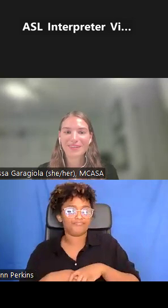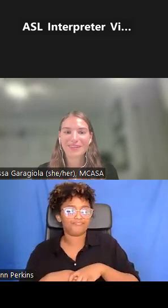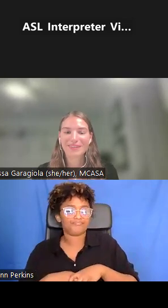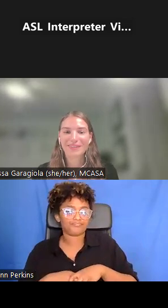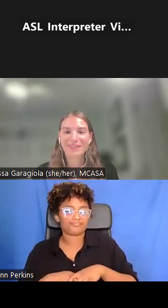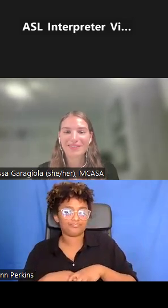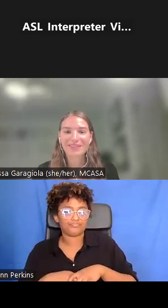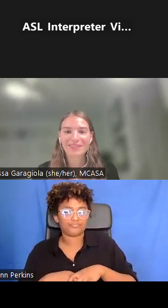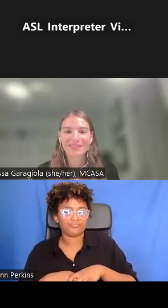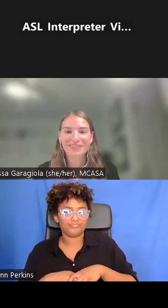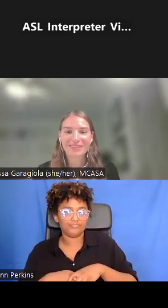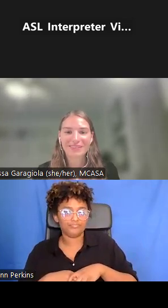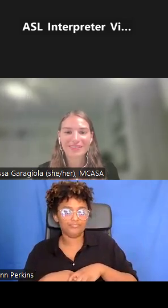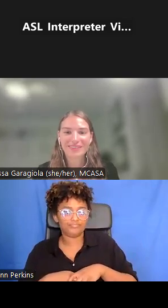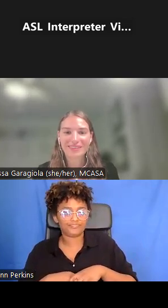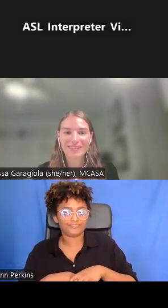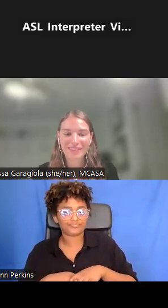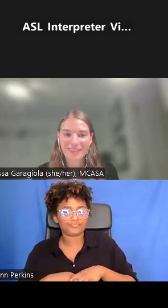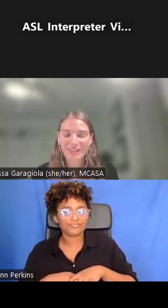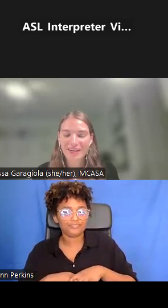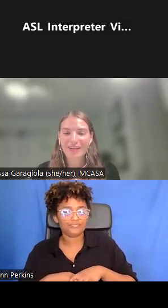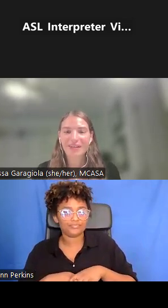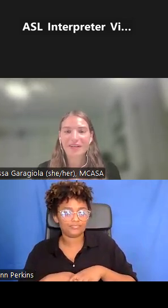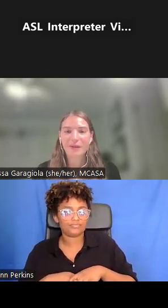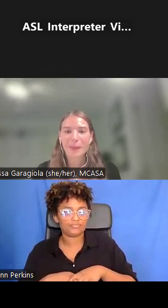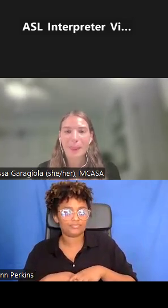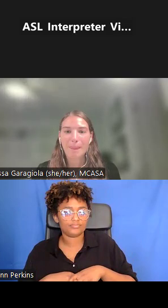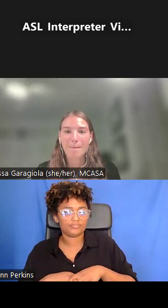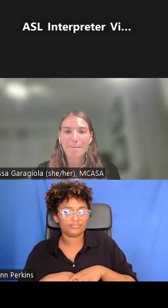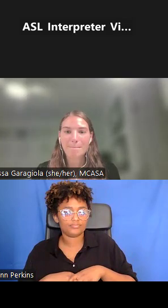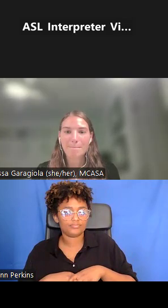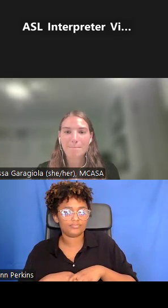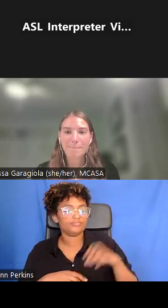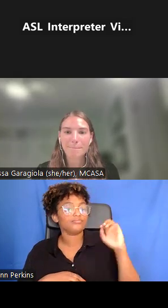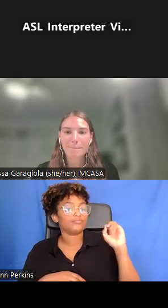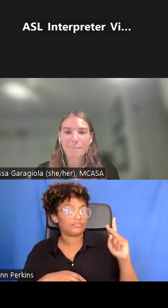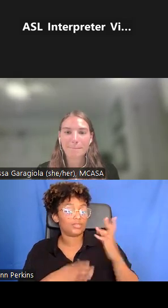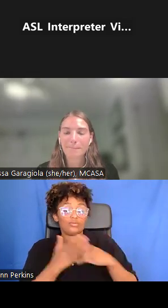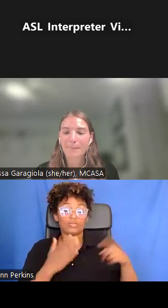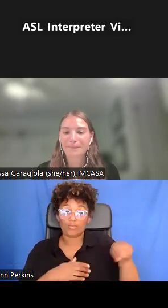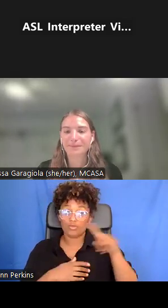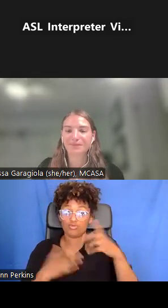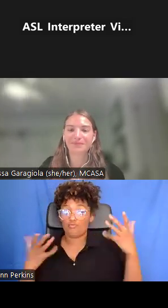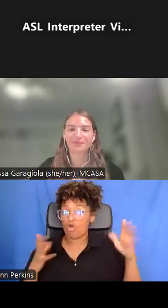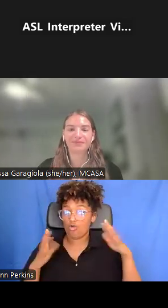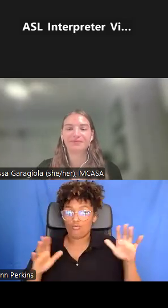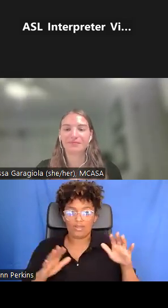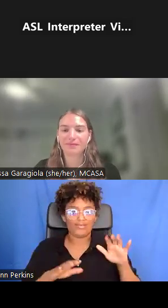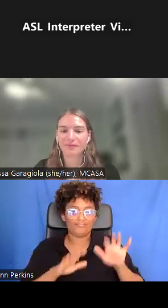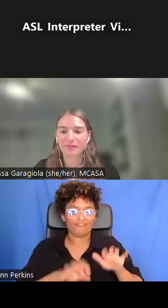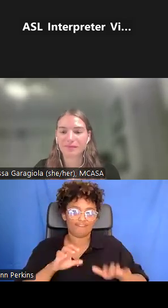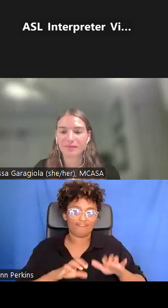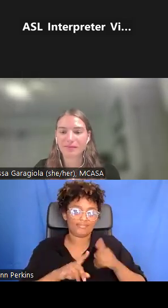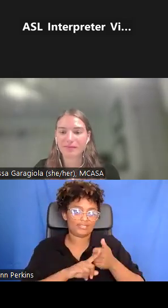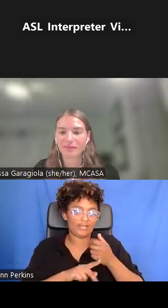All right, All right. here we go. So some of you have already been putting some self-care stuff in. So